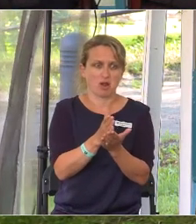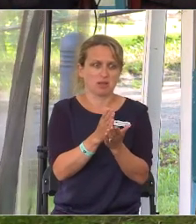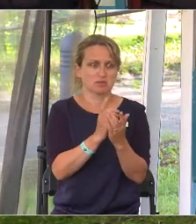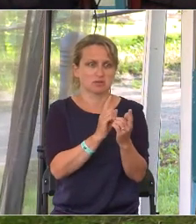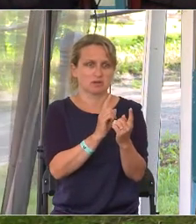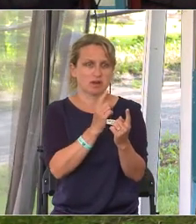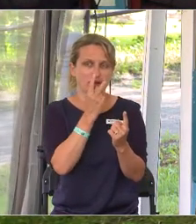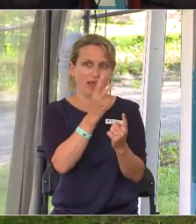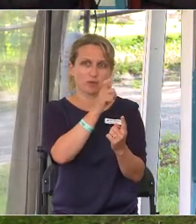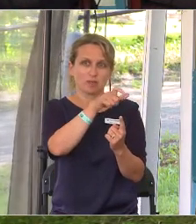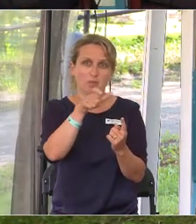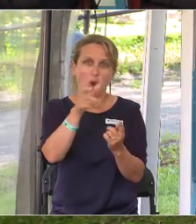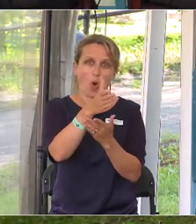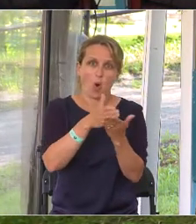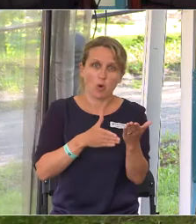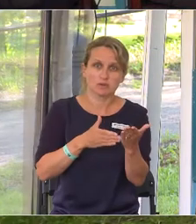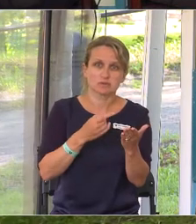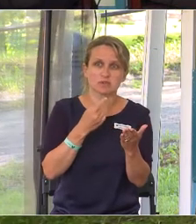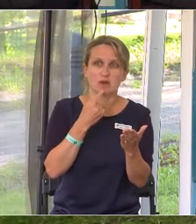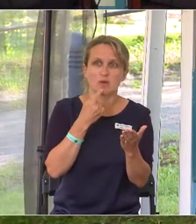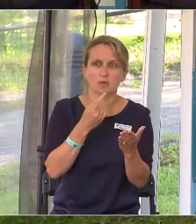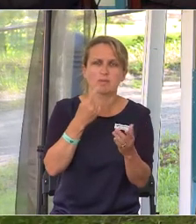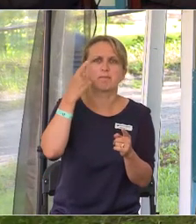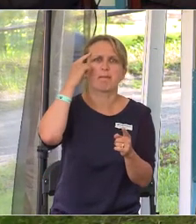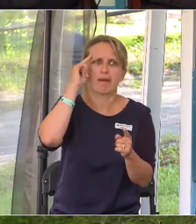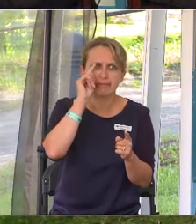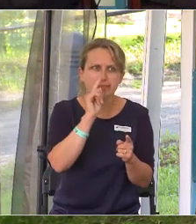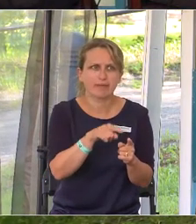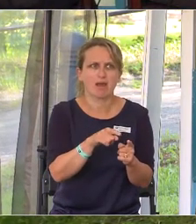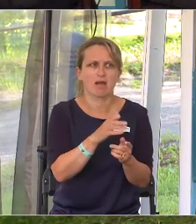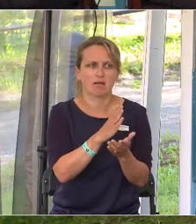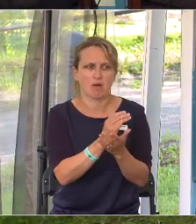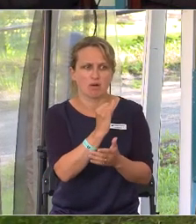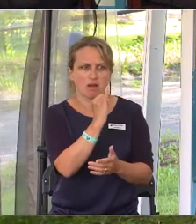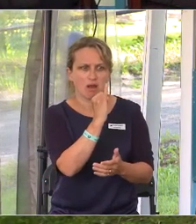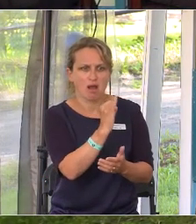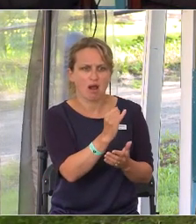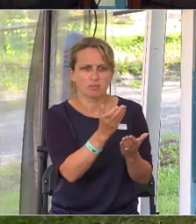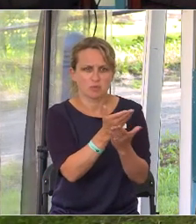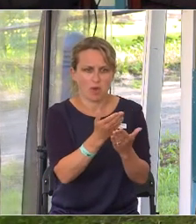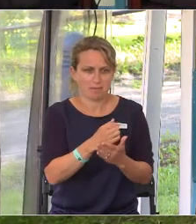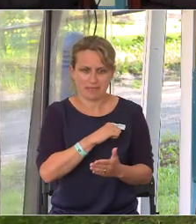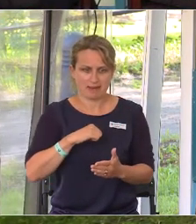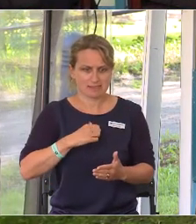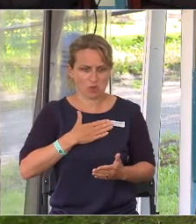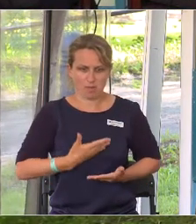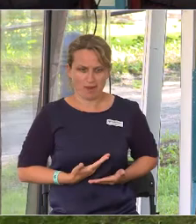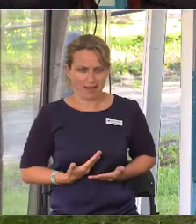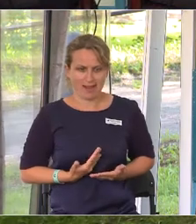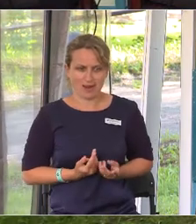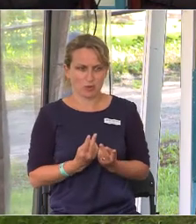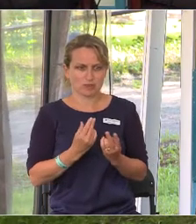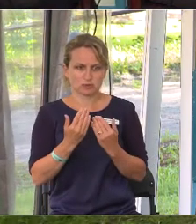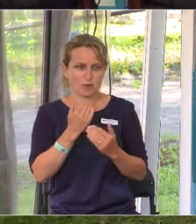are oh yes, I'm aware that it's toxic and I've never wanted to talk about relationships in my life. But here's